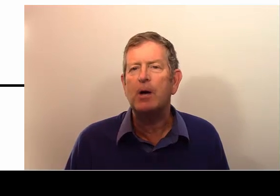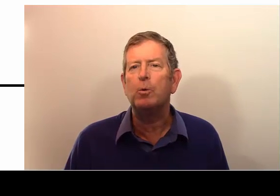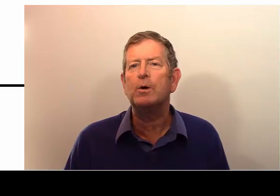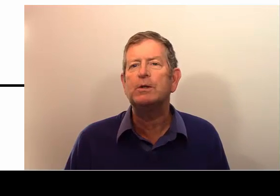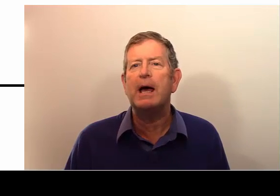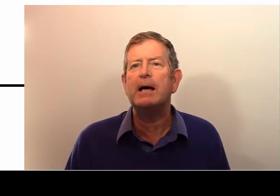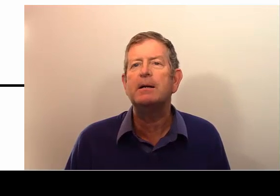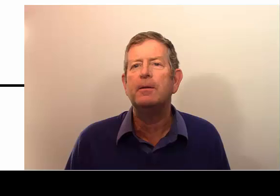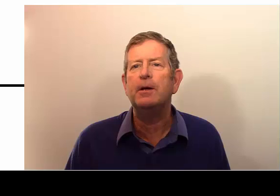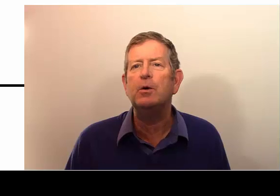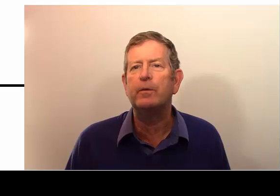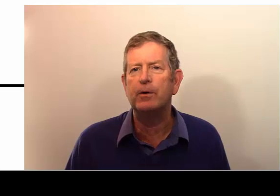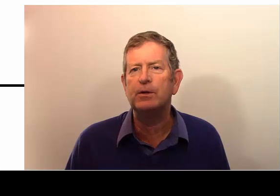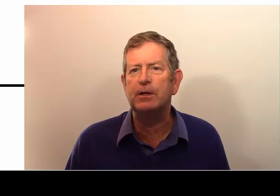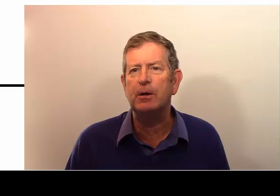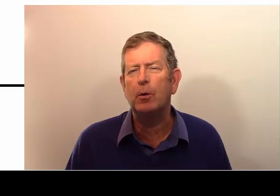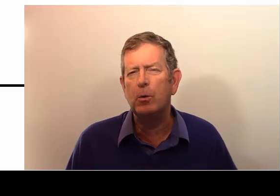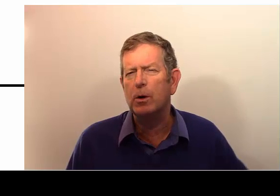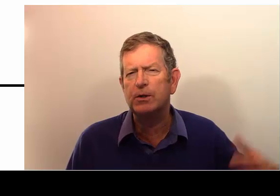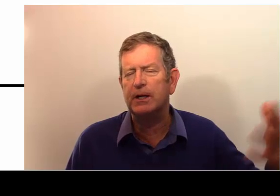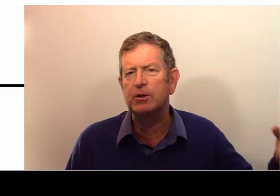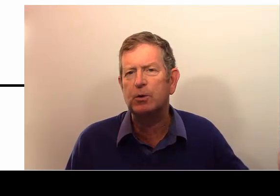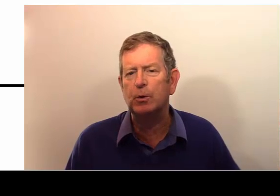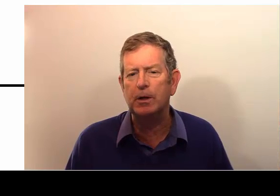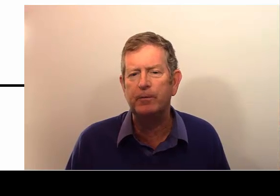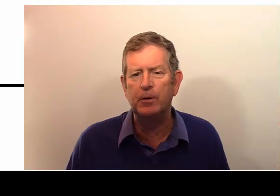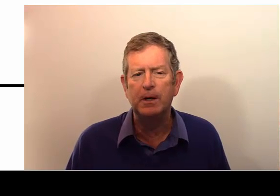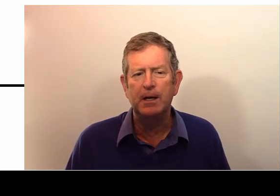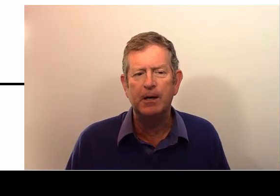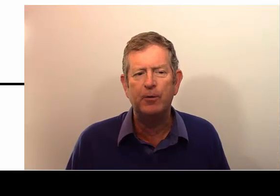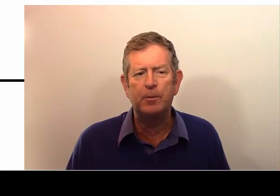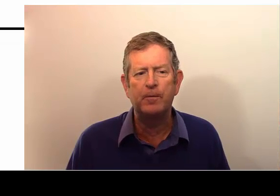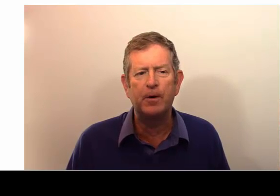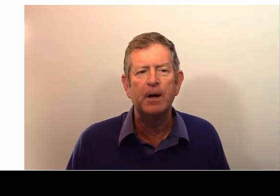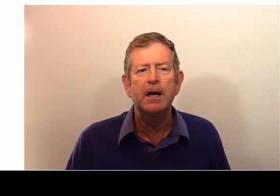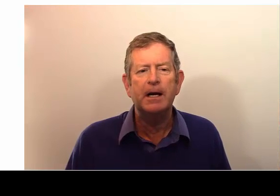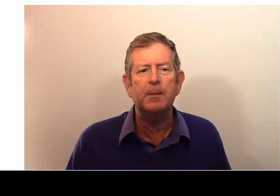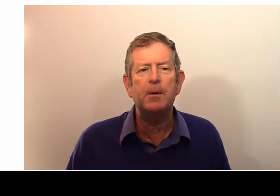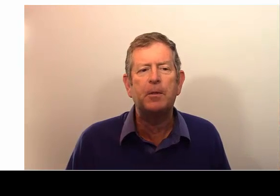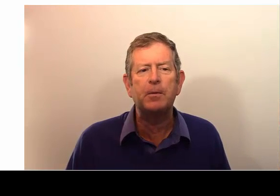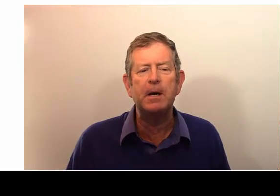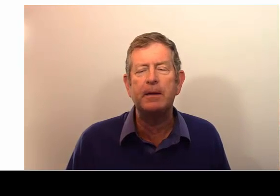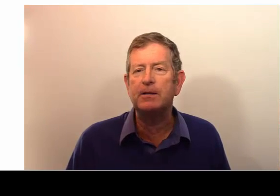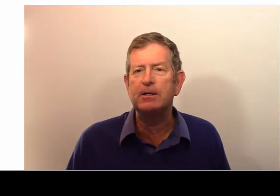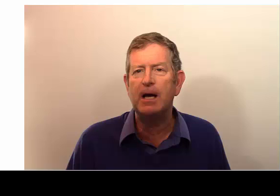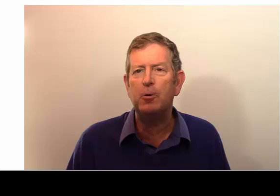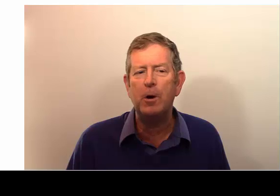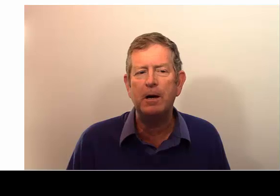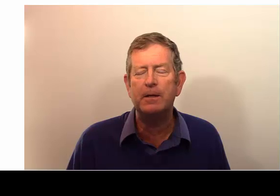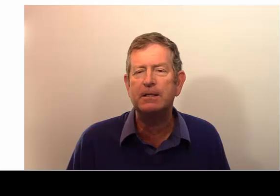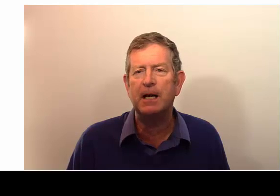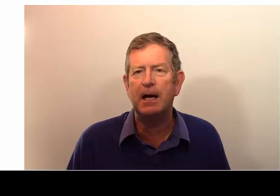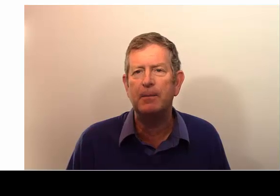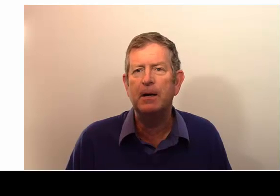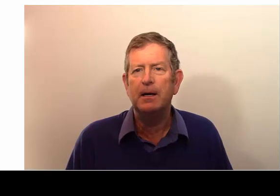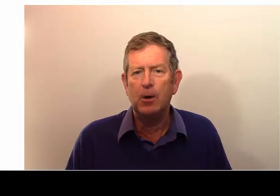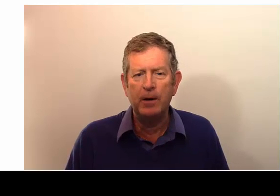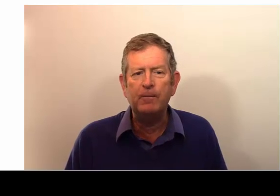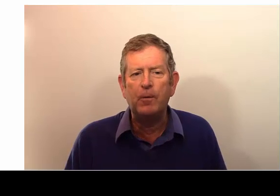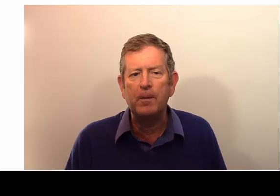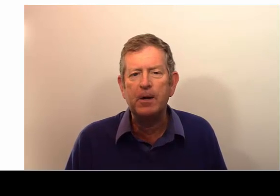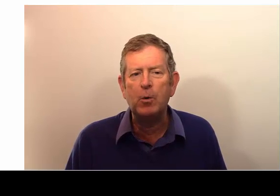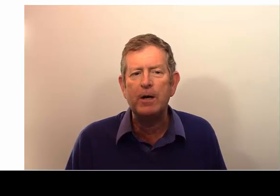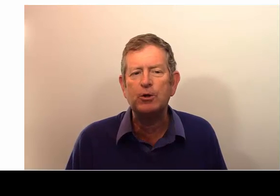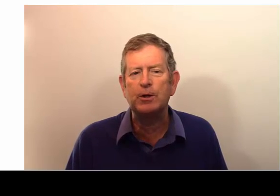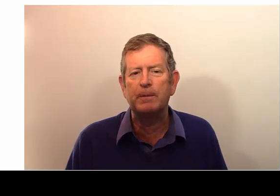Right, John works at the university, or he works in a school if you prefer. Number 3, this is not where this time. Go